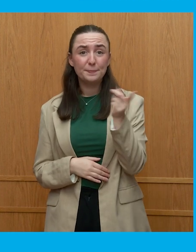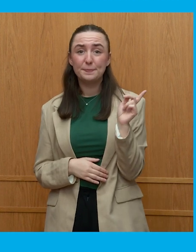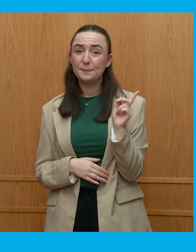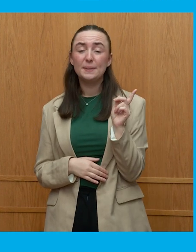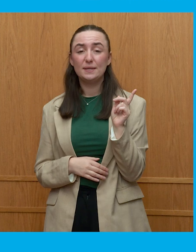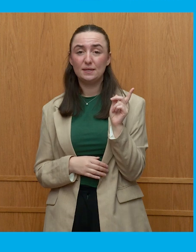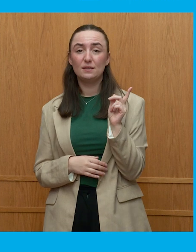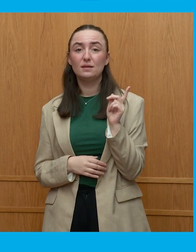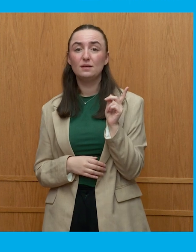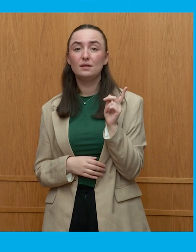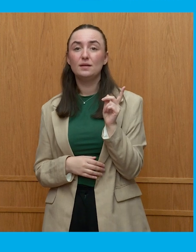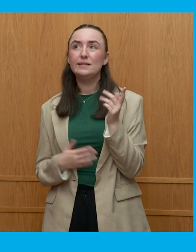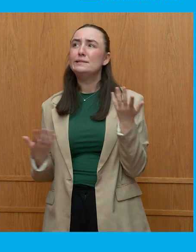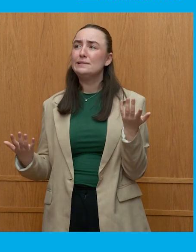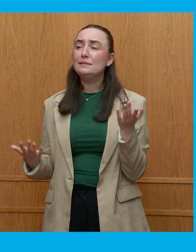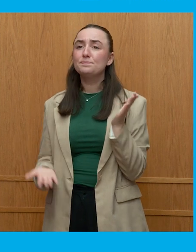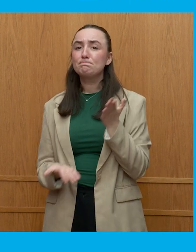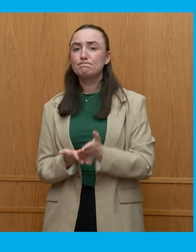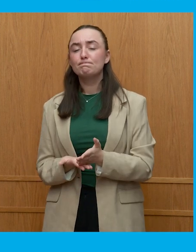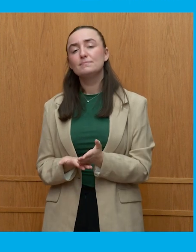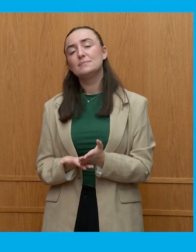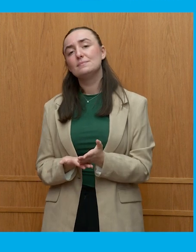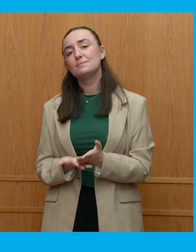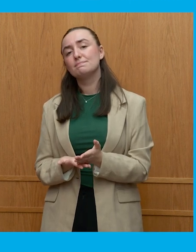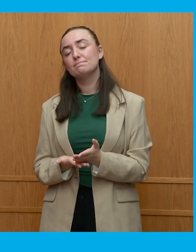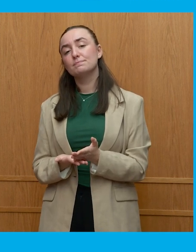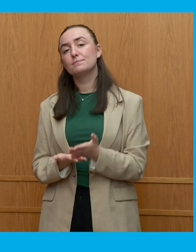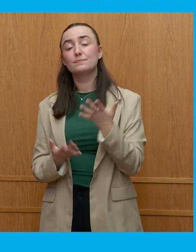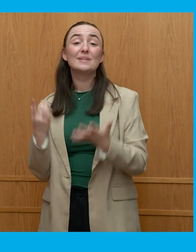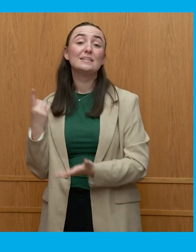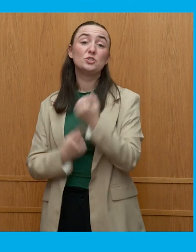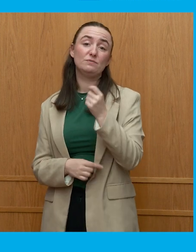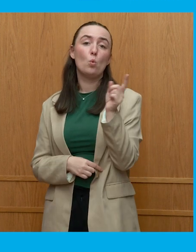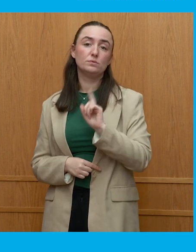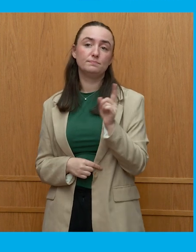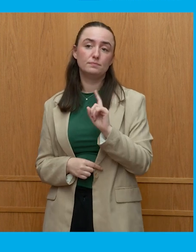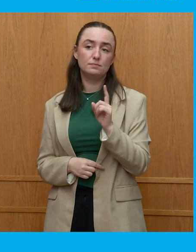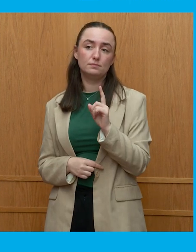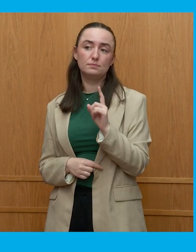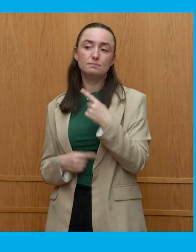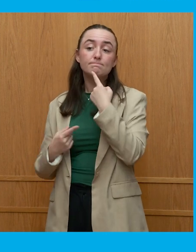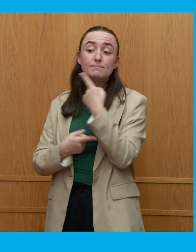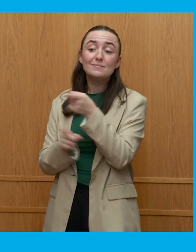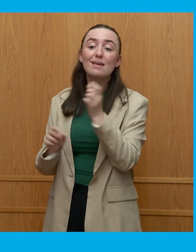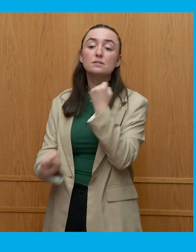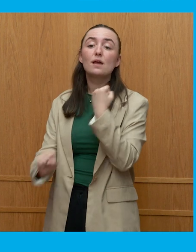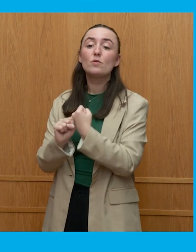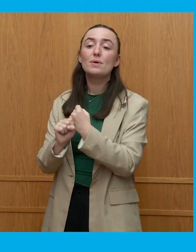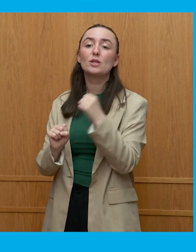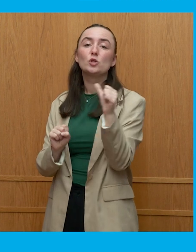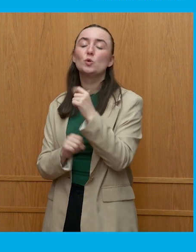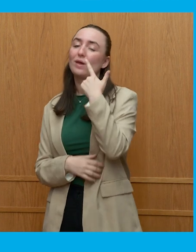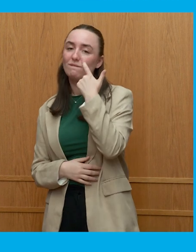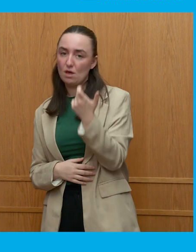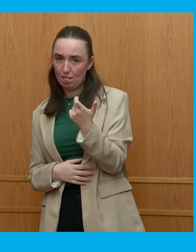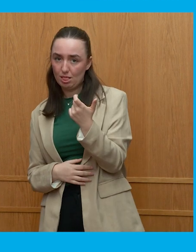I suppose what it does is, it tells government to be more careful, and I think that's